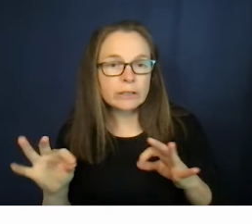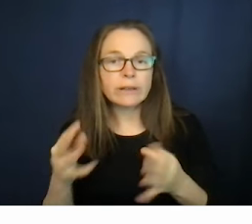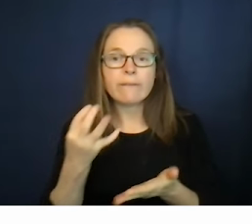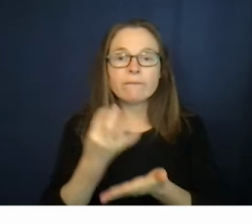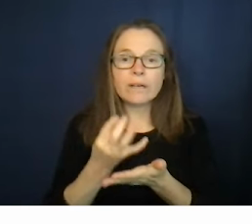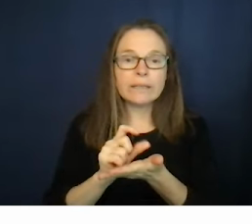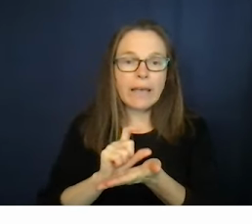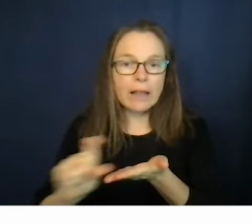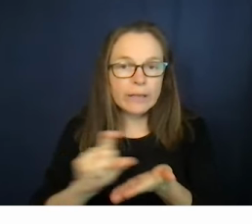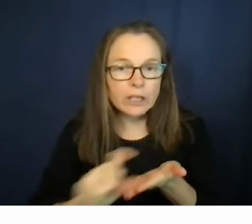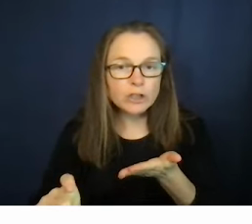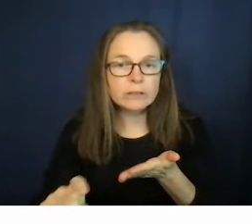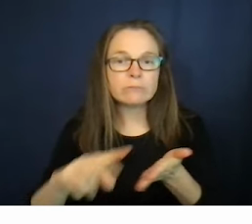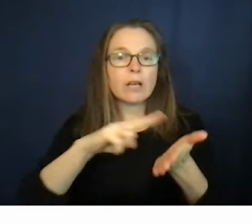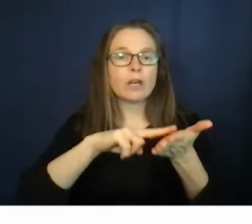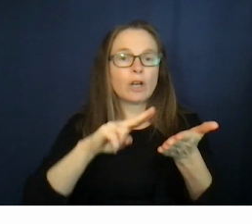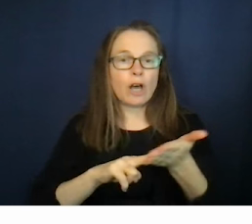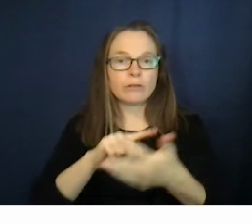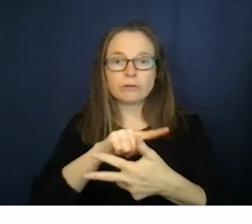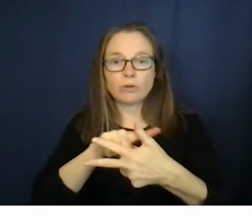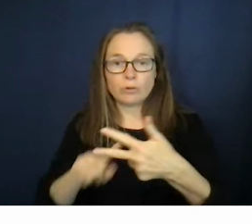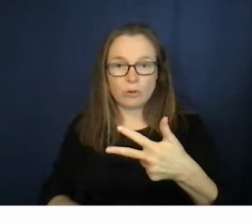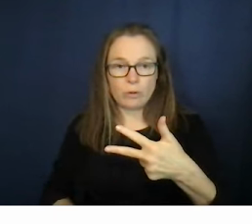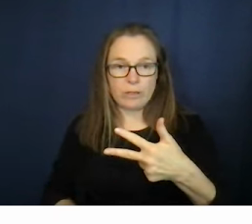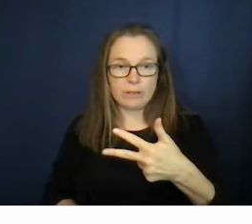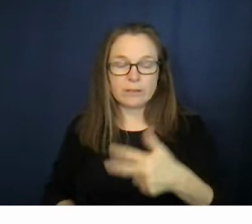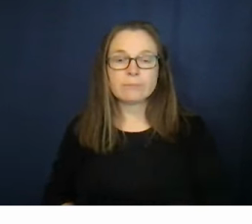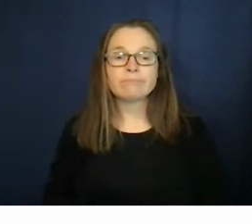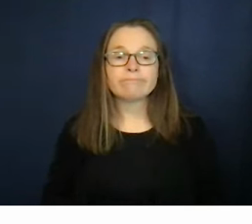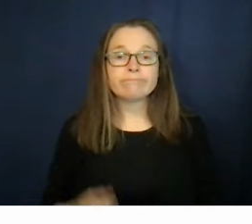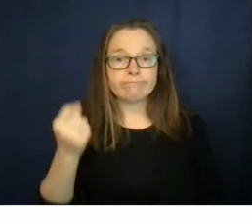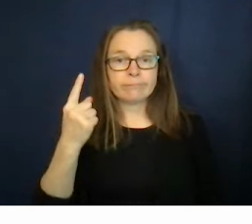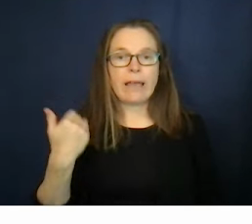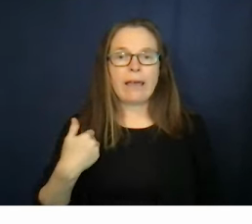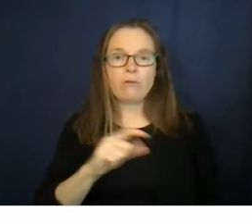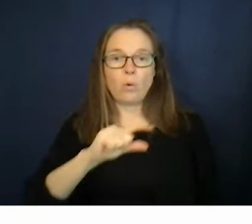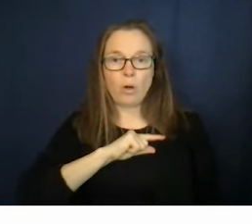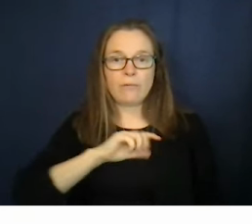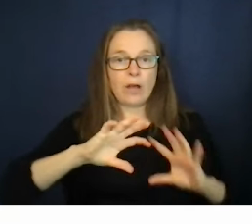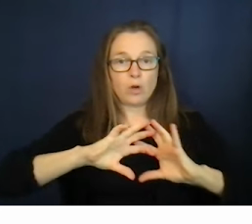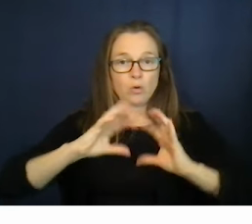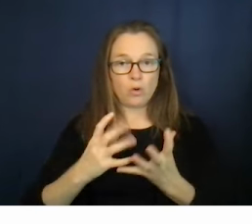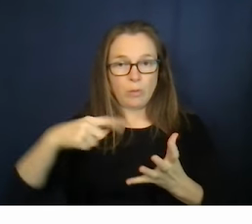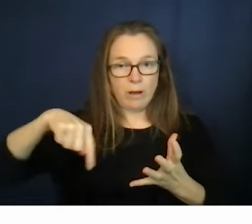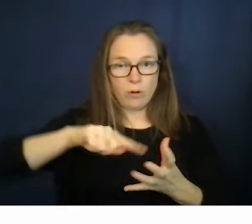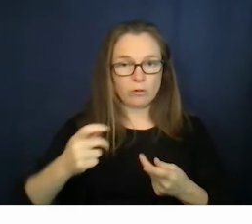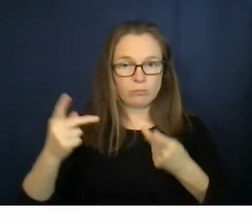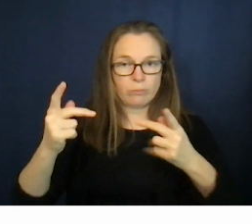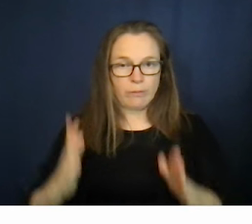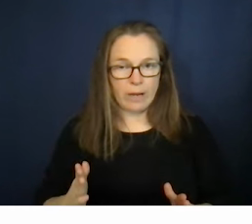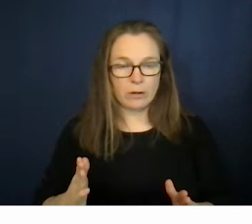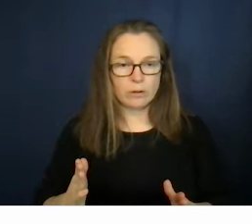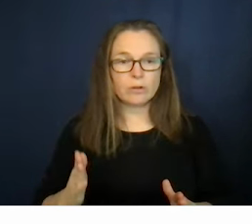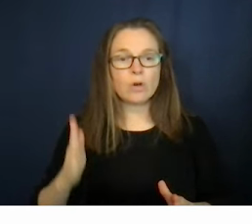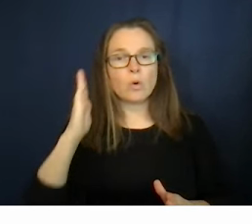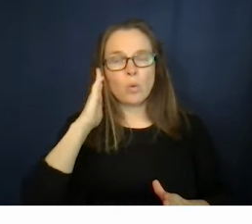contracts. So as I mentioned earlier, from our pool of qualified providers, we will engage in service